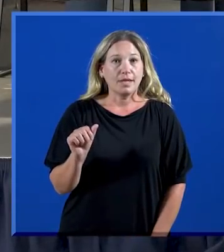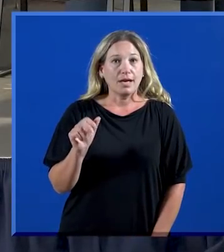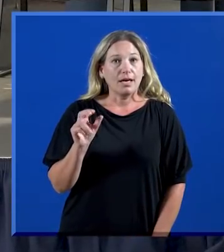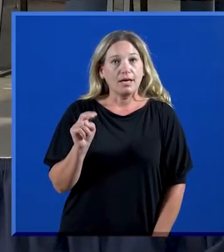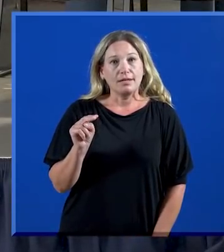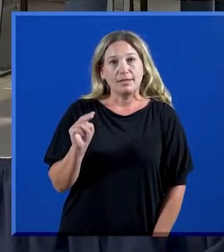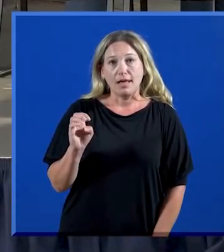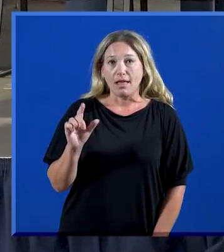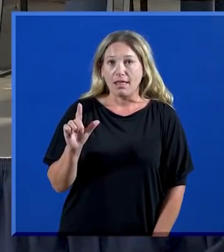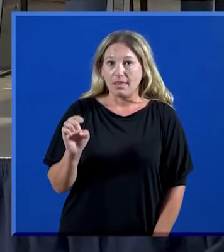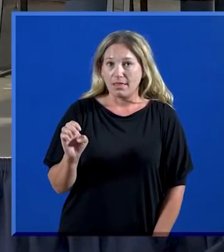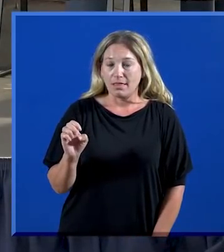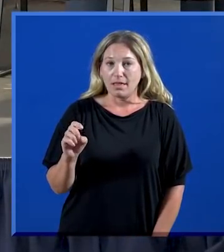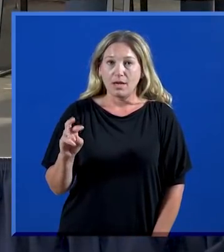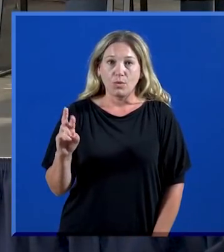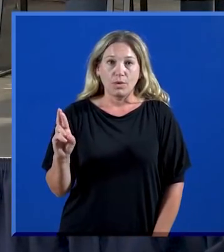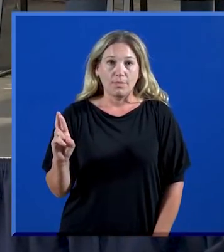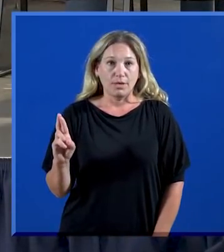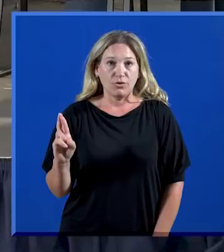Anel Ramirez.